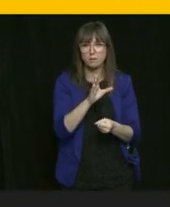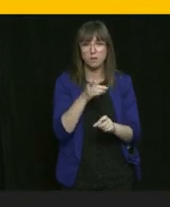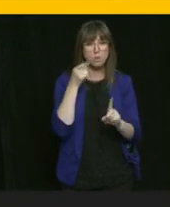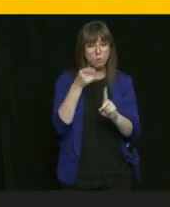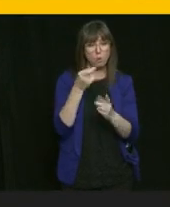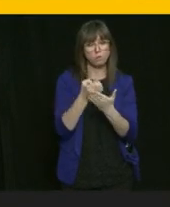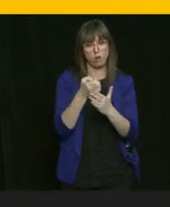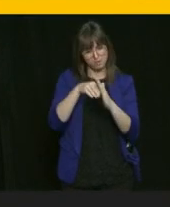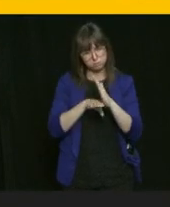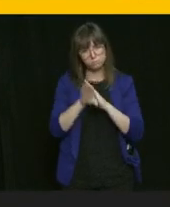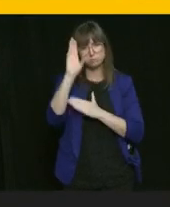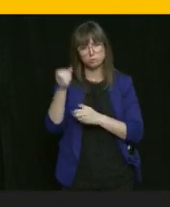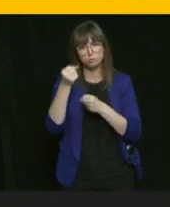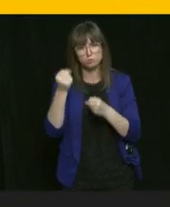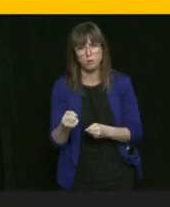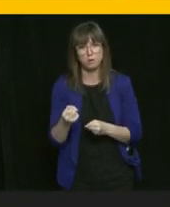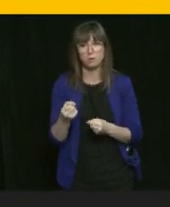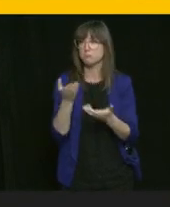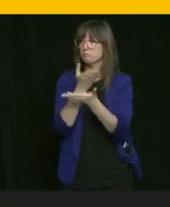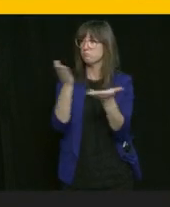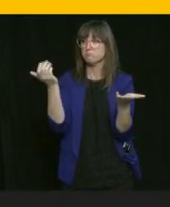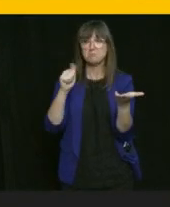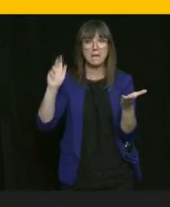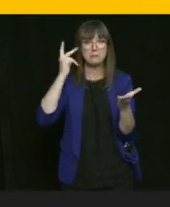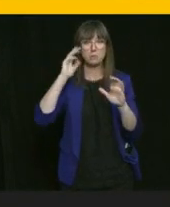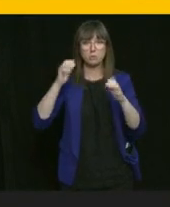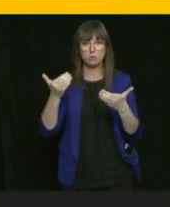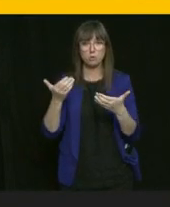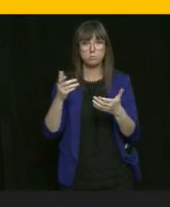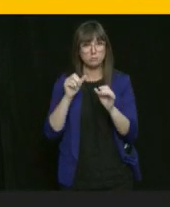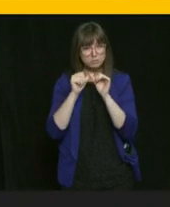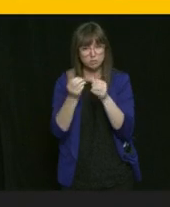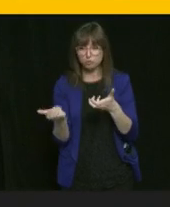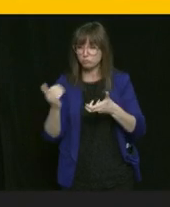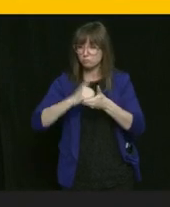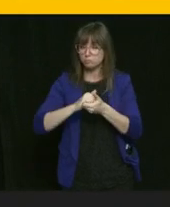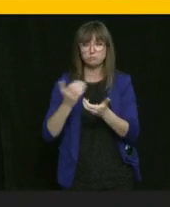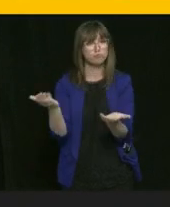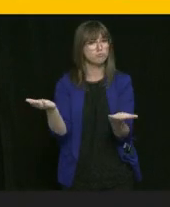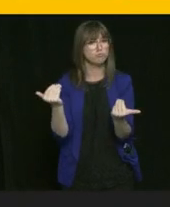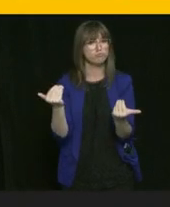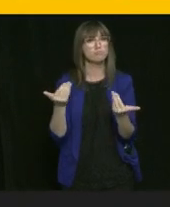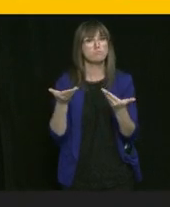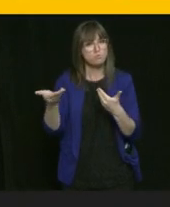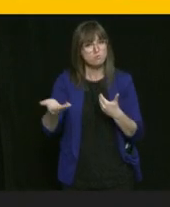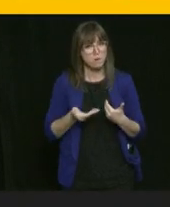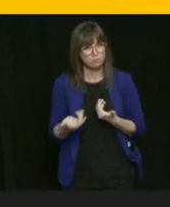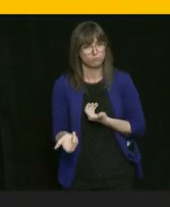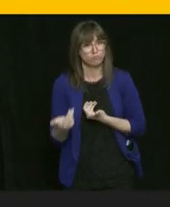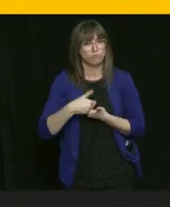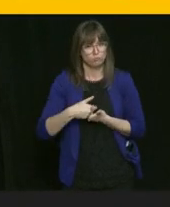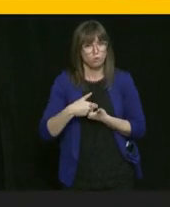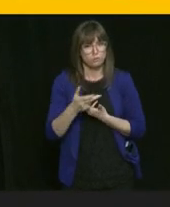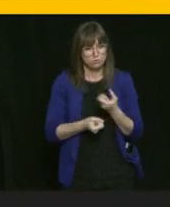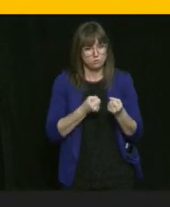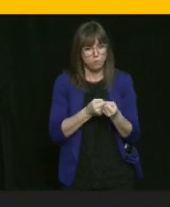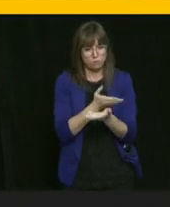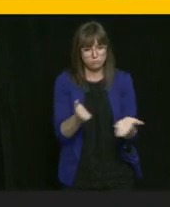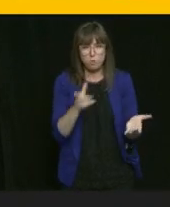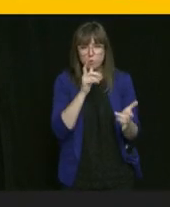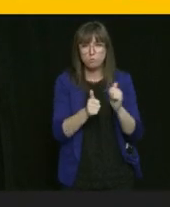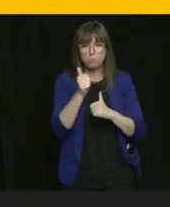work with anyone in the House of Commons who wants to continue to work with us on support for the most vulnerable. It has been at